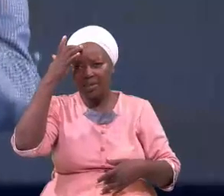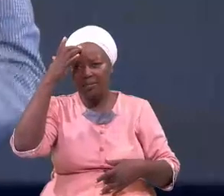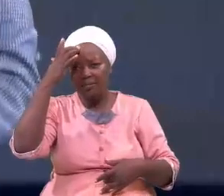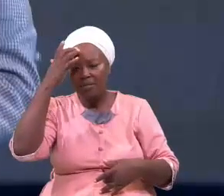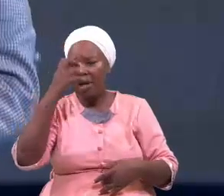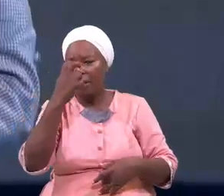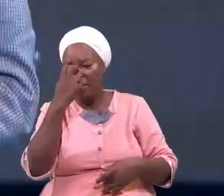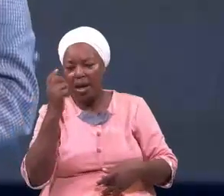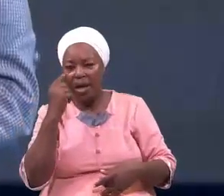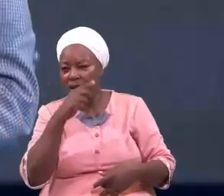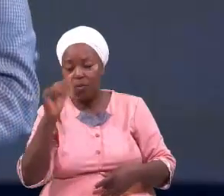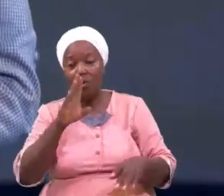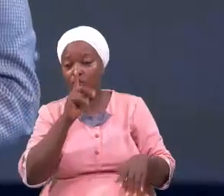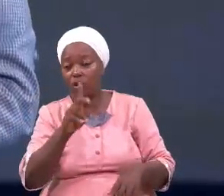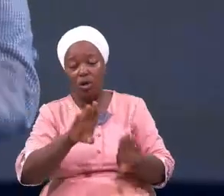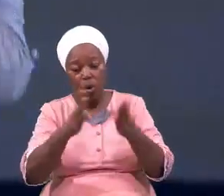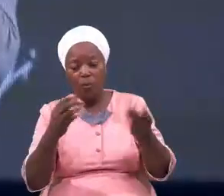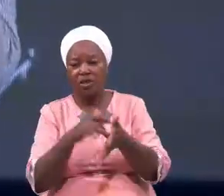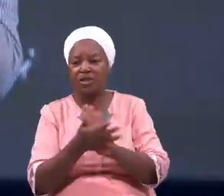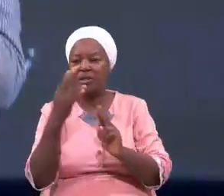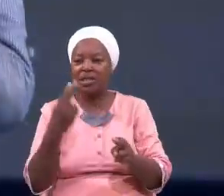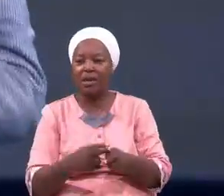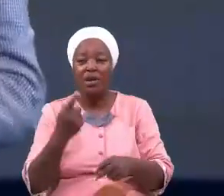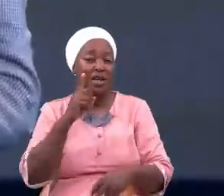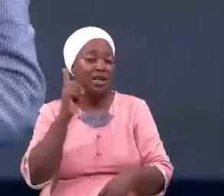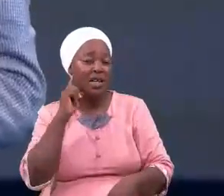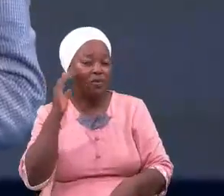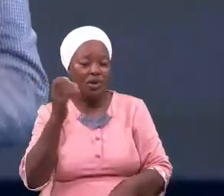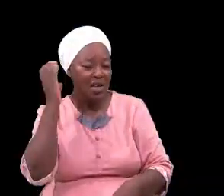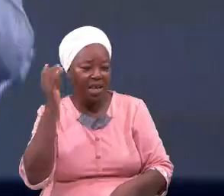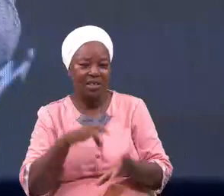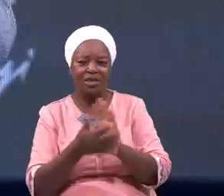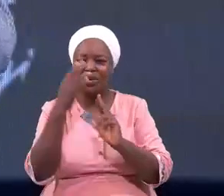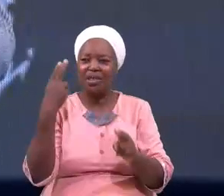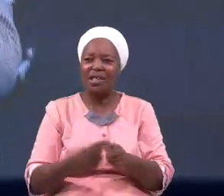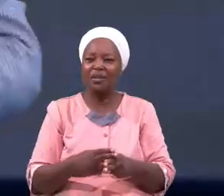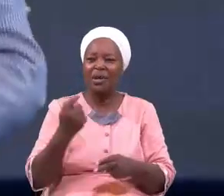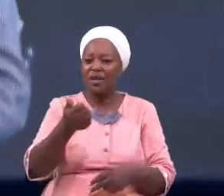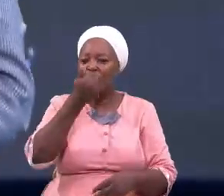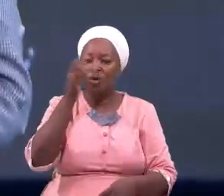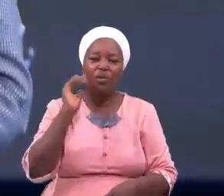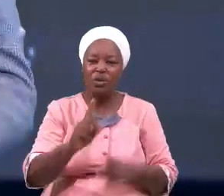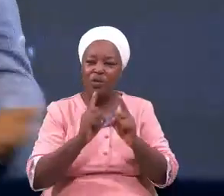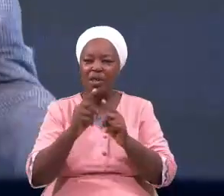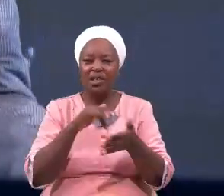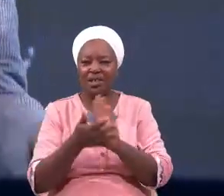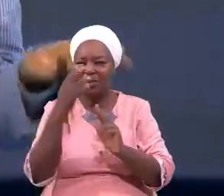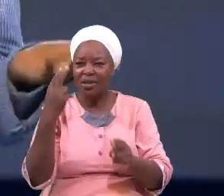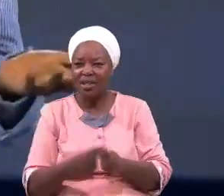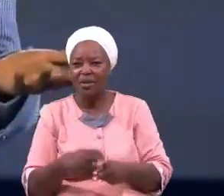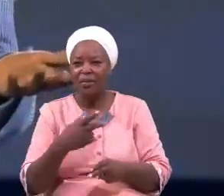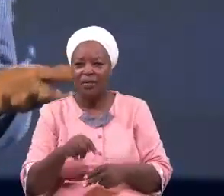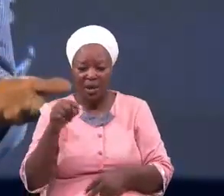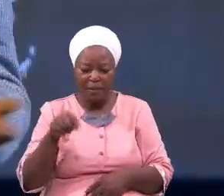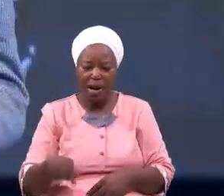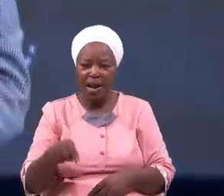Blind eyes will open. The deaf will hear. The dumb will speak. The paralyzed